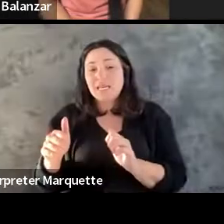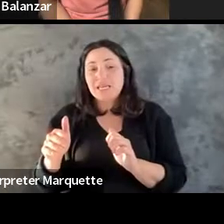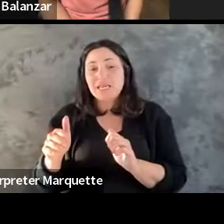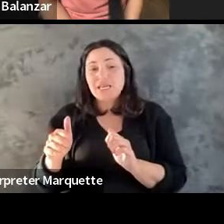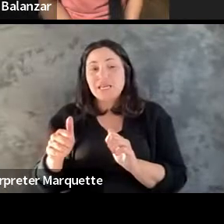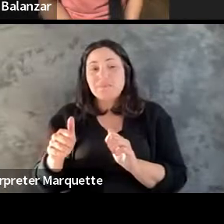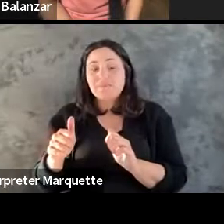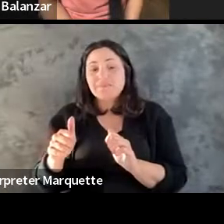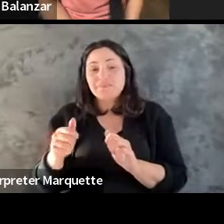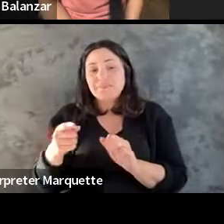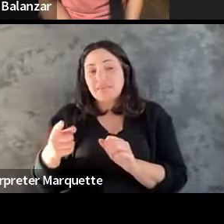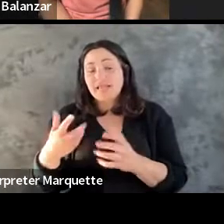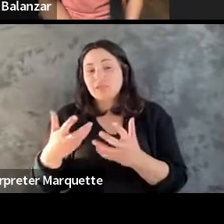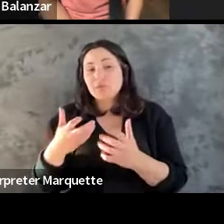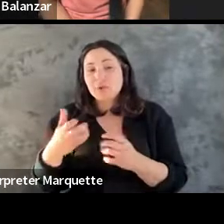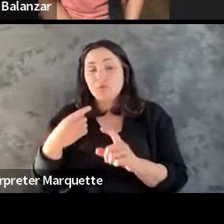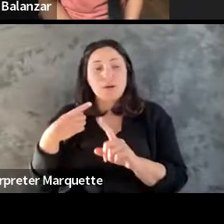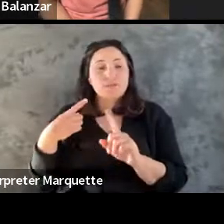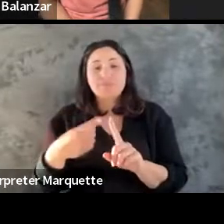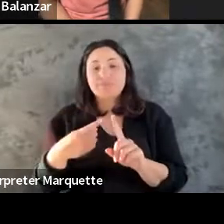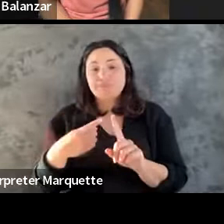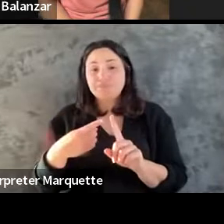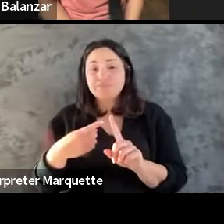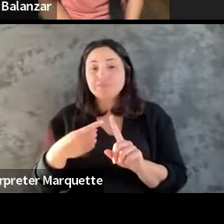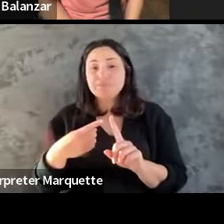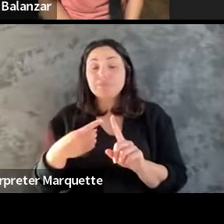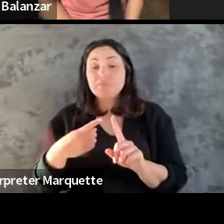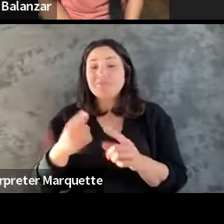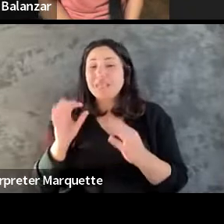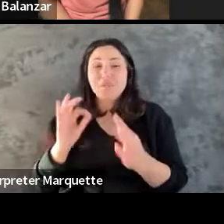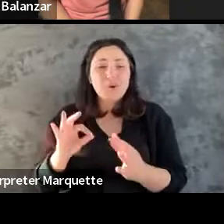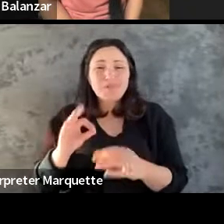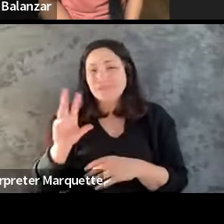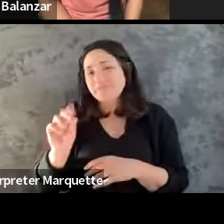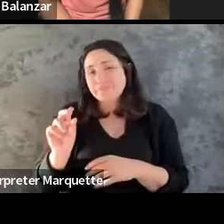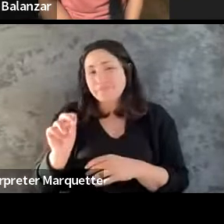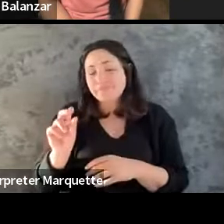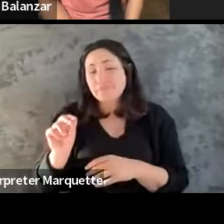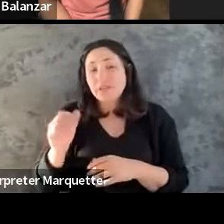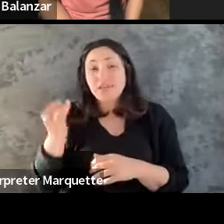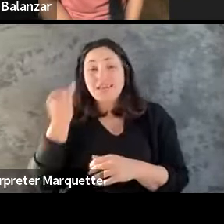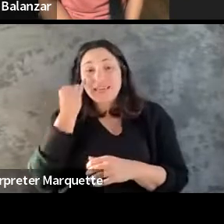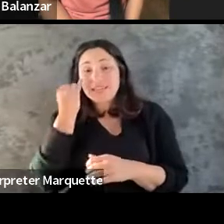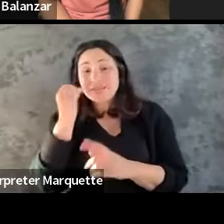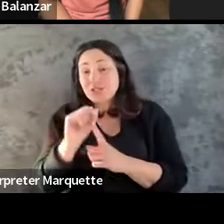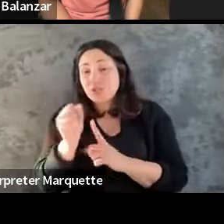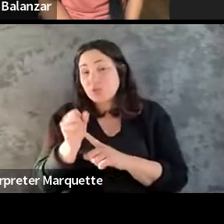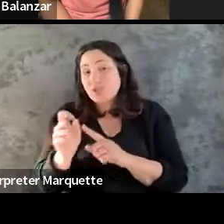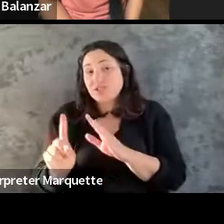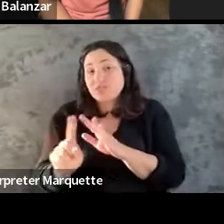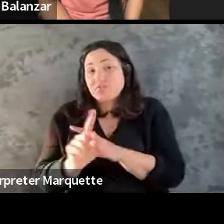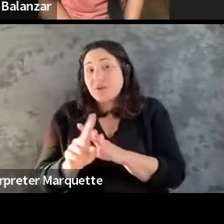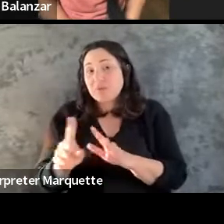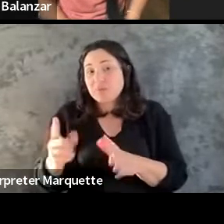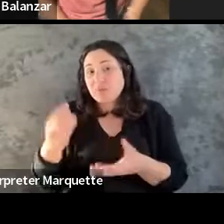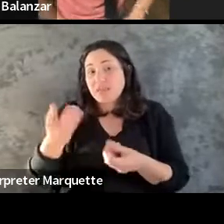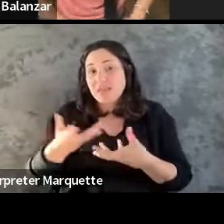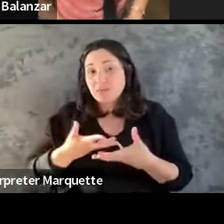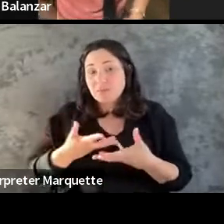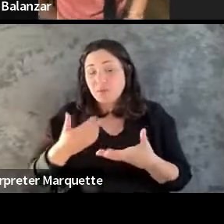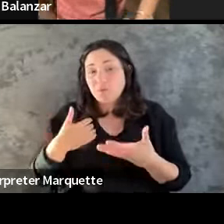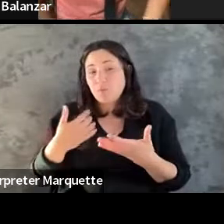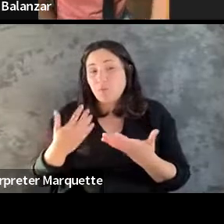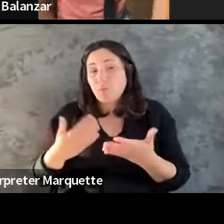that's what we've been striving to do. Is it perfect? No. And when we do hear of incidents, please bring them to us. We take care of